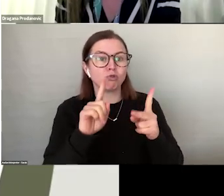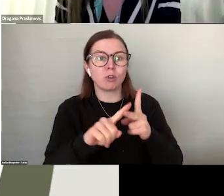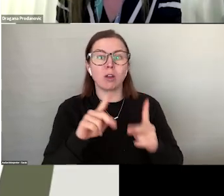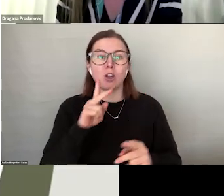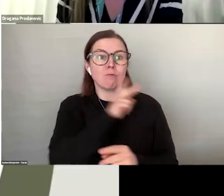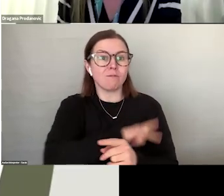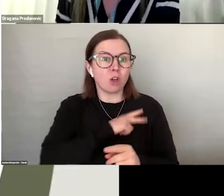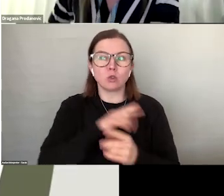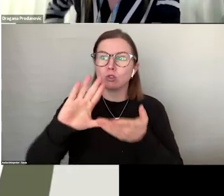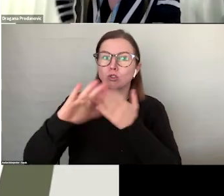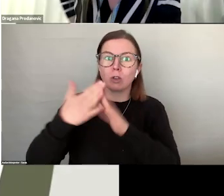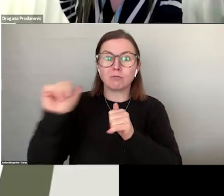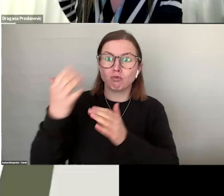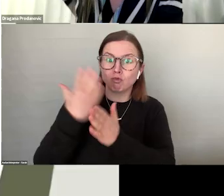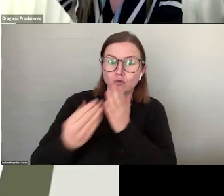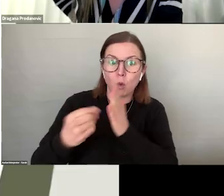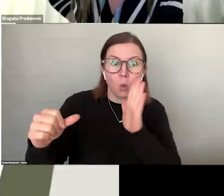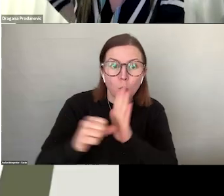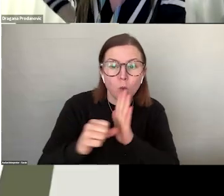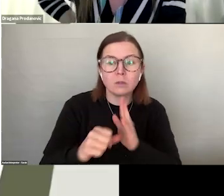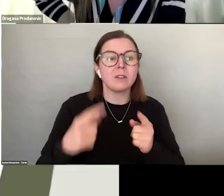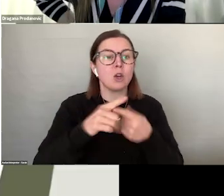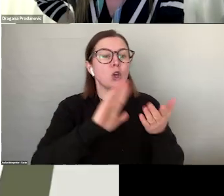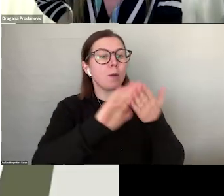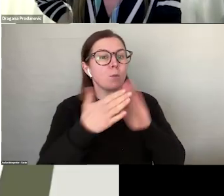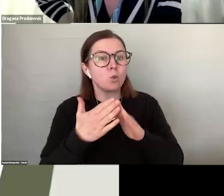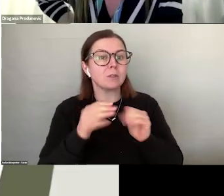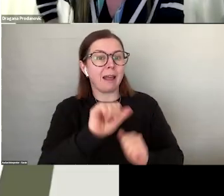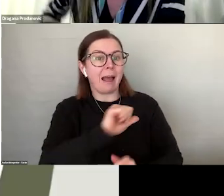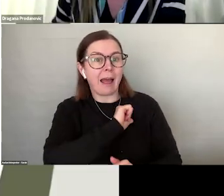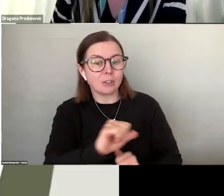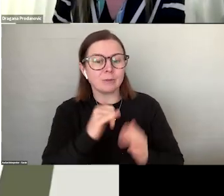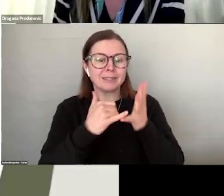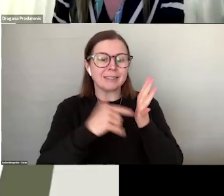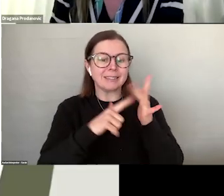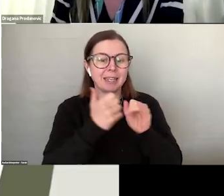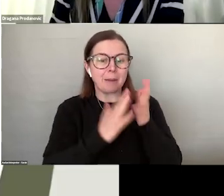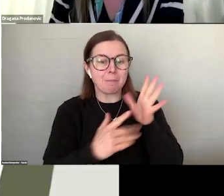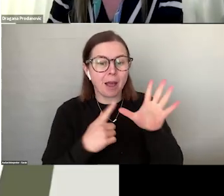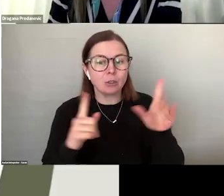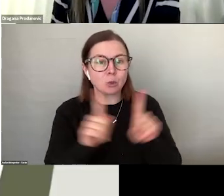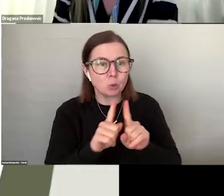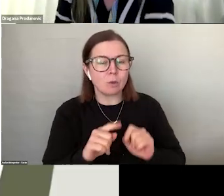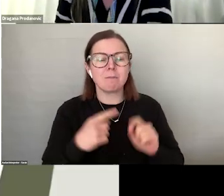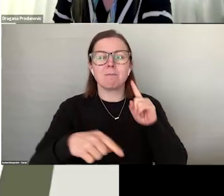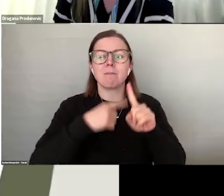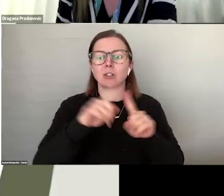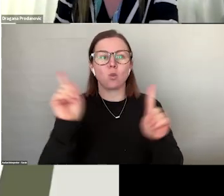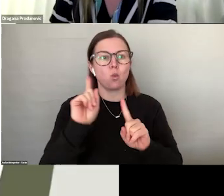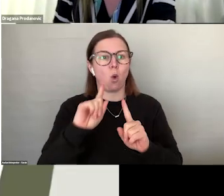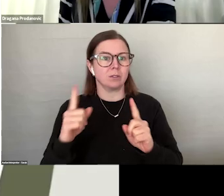societal resources, by community attitudes and stigma, and also the level of support that's available for their investment